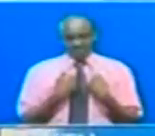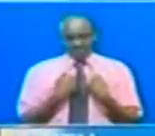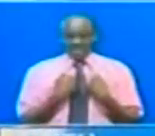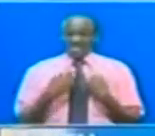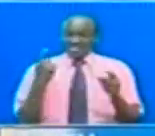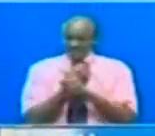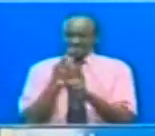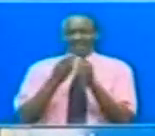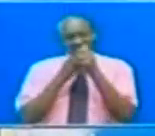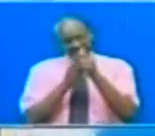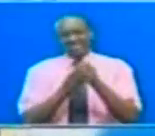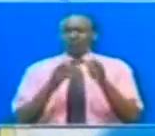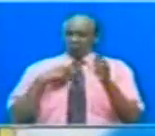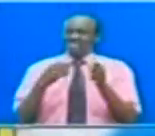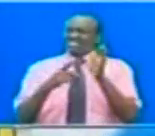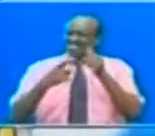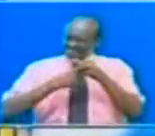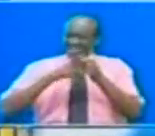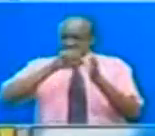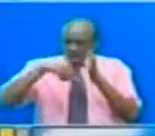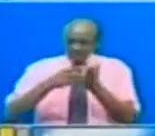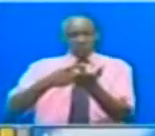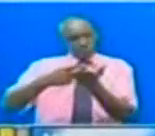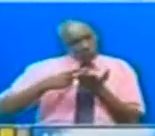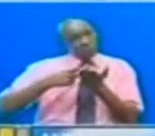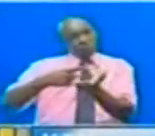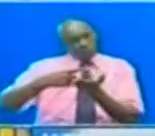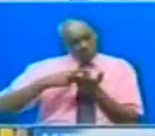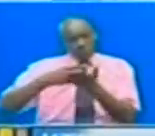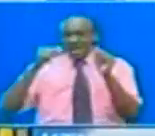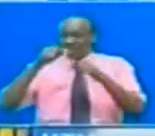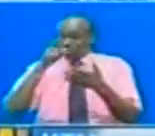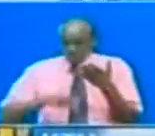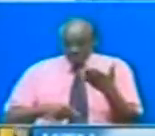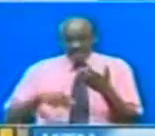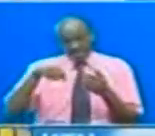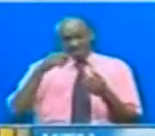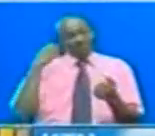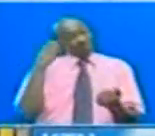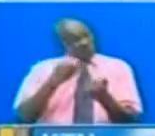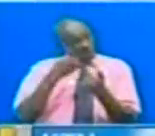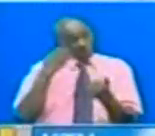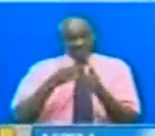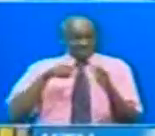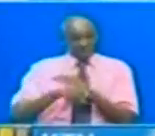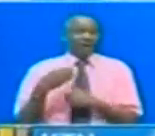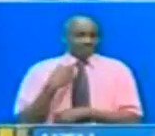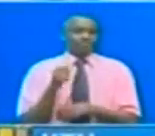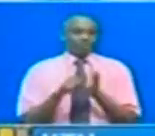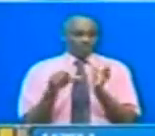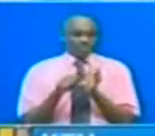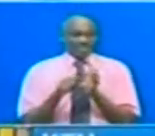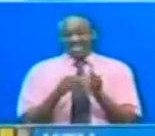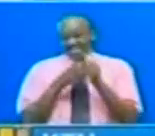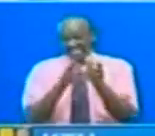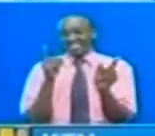three closed-door sessions that lasted 6 hours due to what those privy to the meetings said was the complexity of the matters being discussed. The leaders